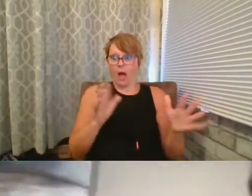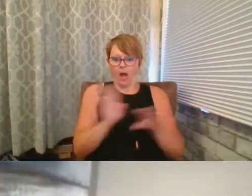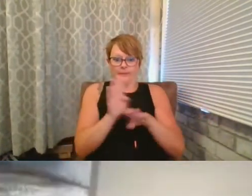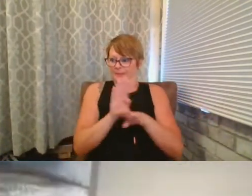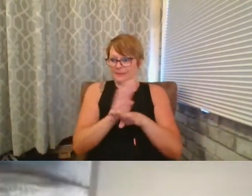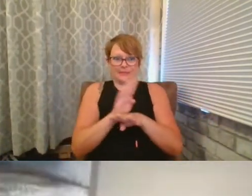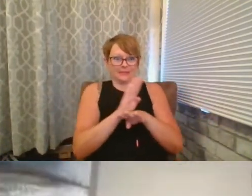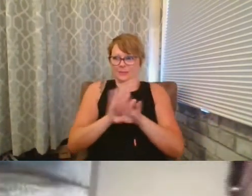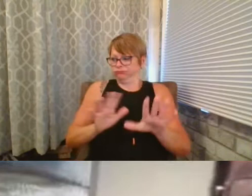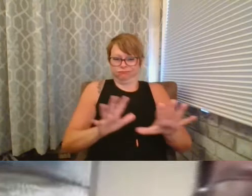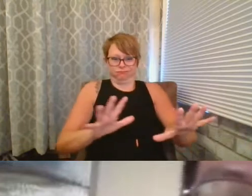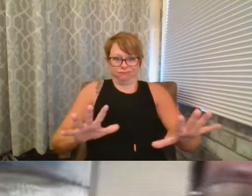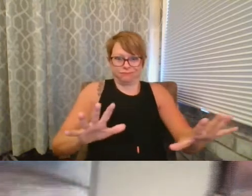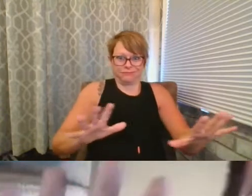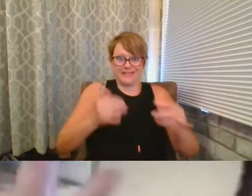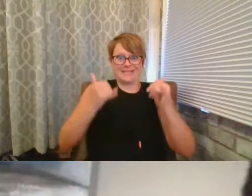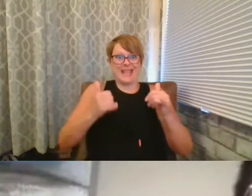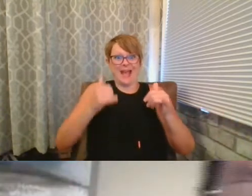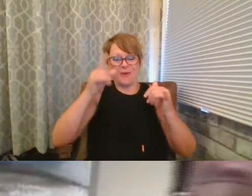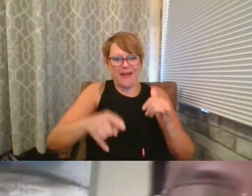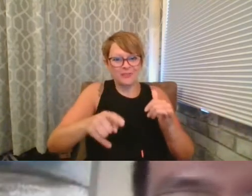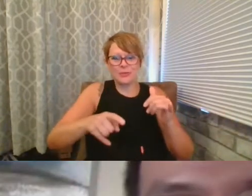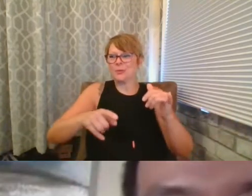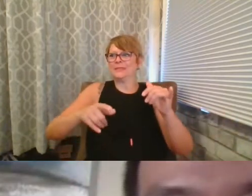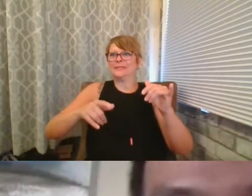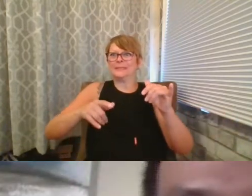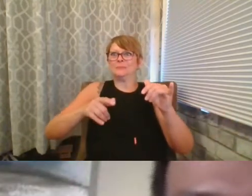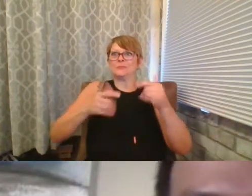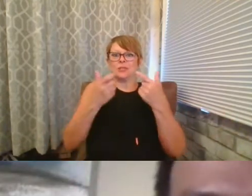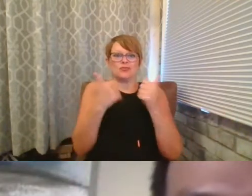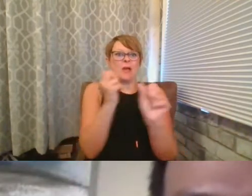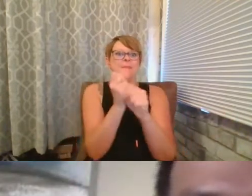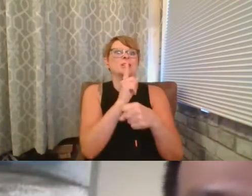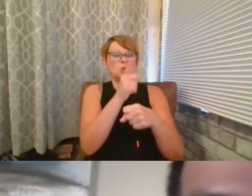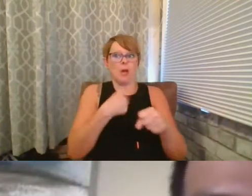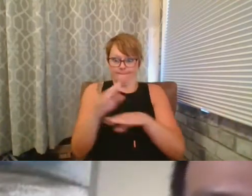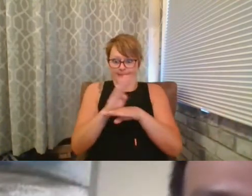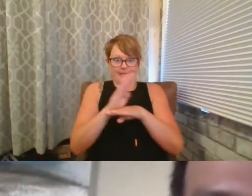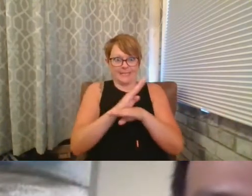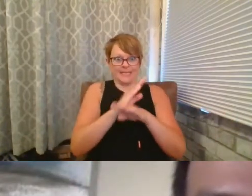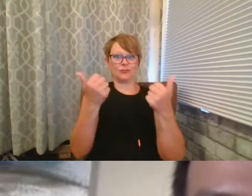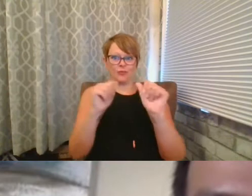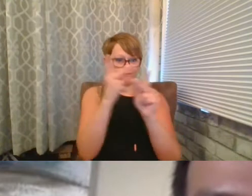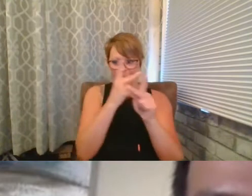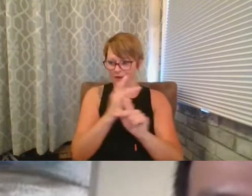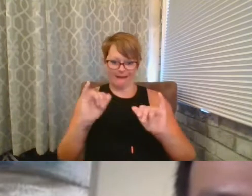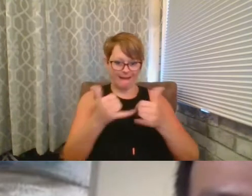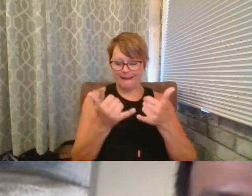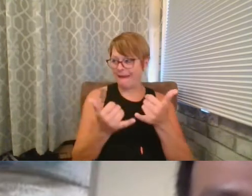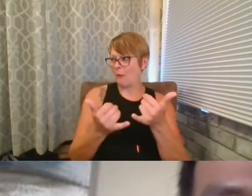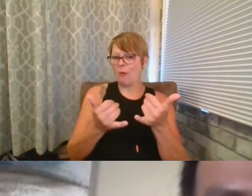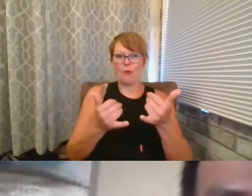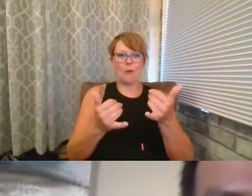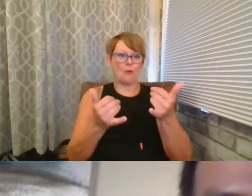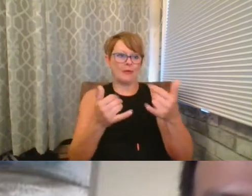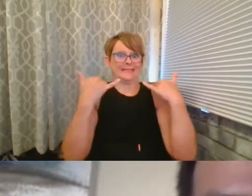rock. And now you have to catch up with demand. I guess keep up with demand. So you have to persevere. You have to look